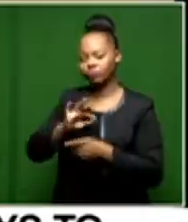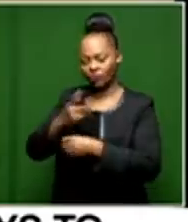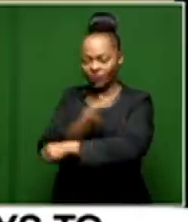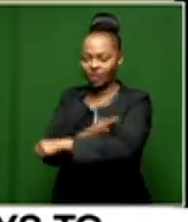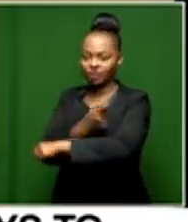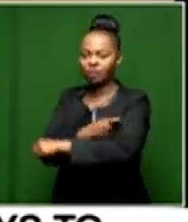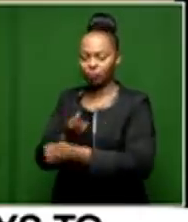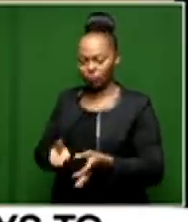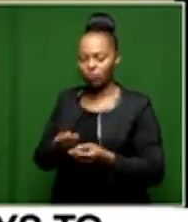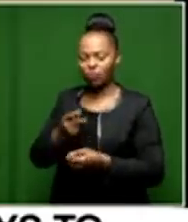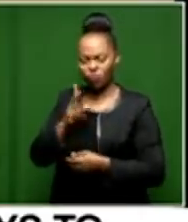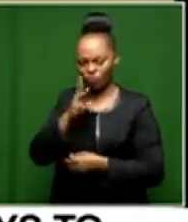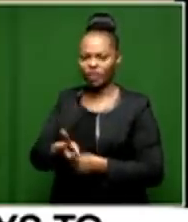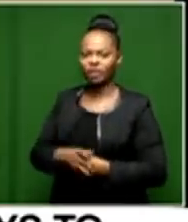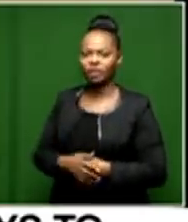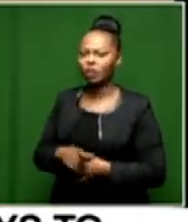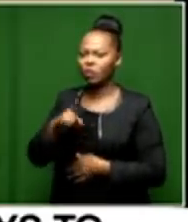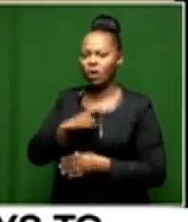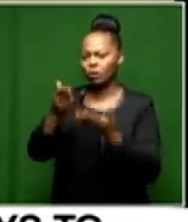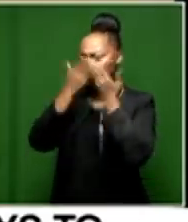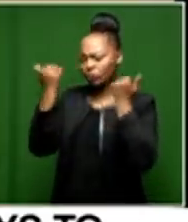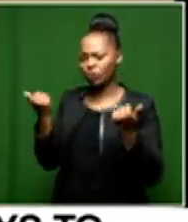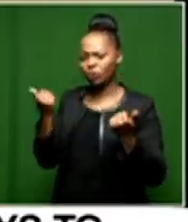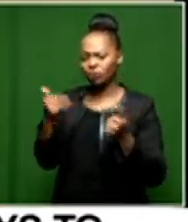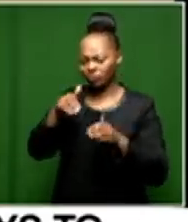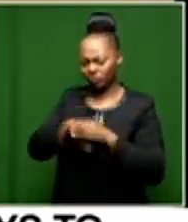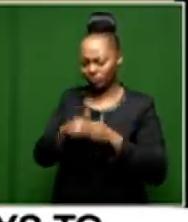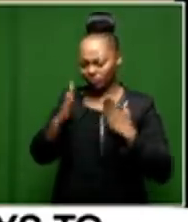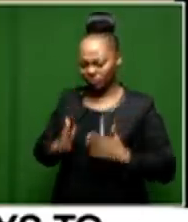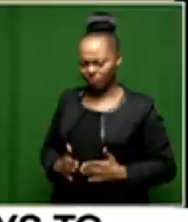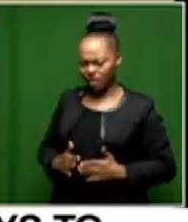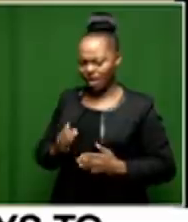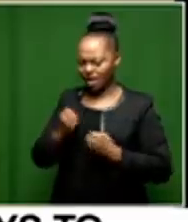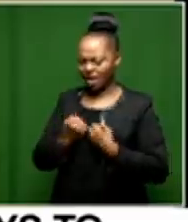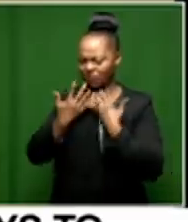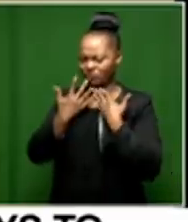knows yet how long the immunity from having had the infection will last. So